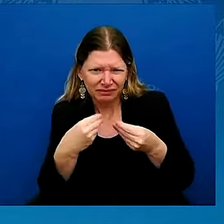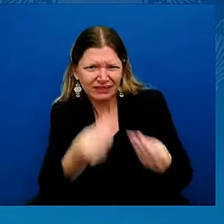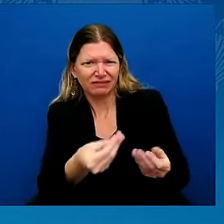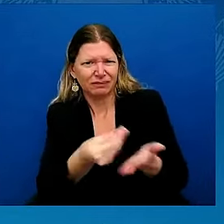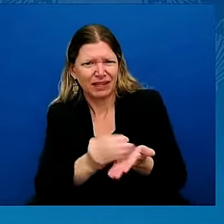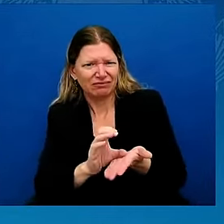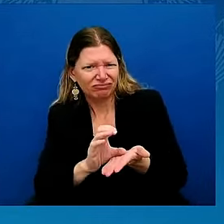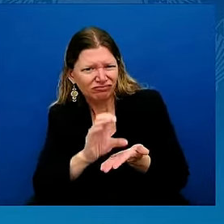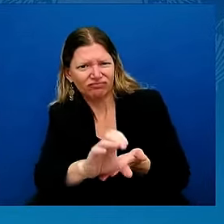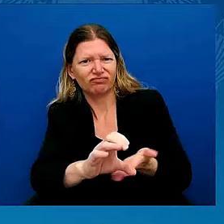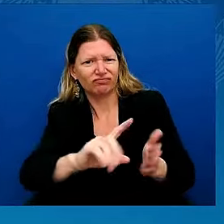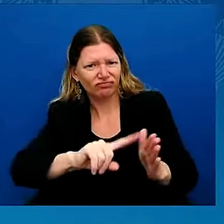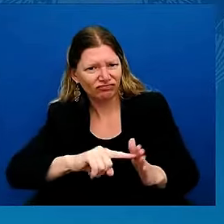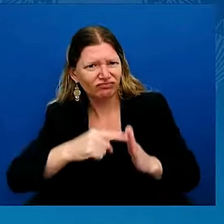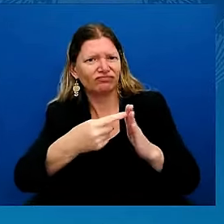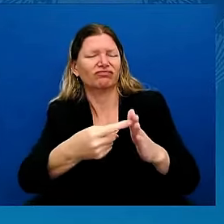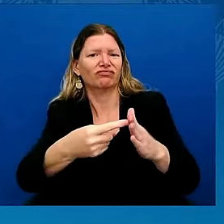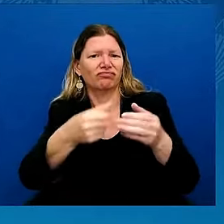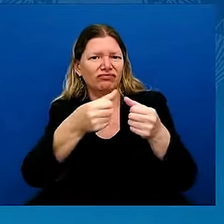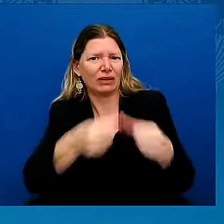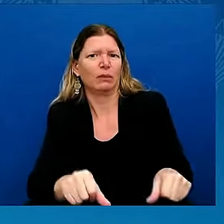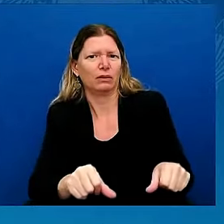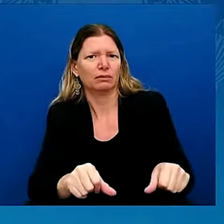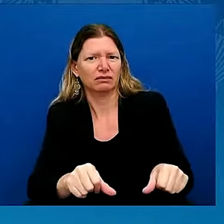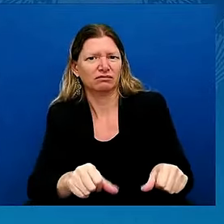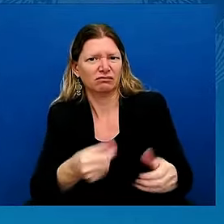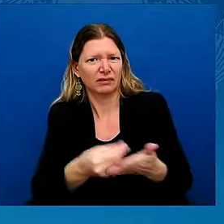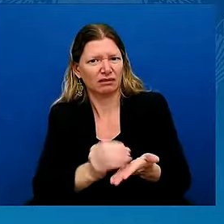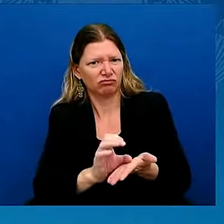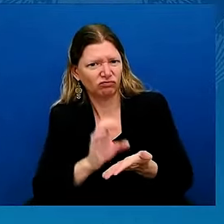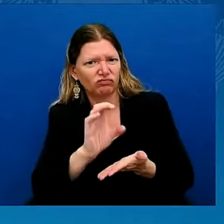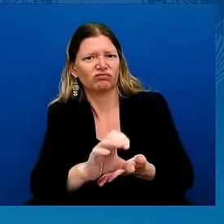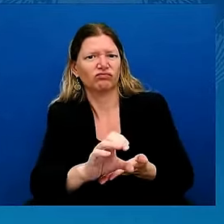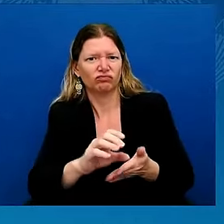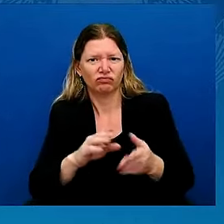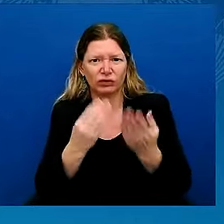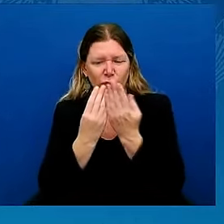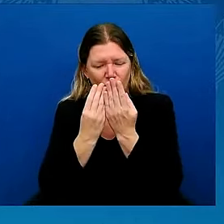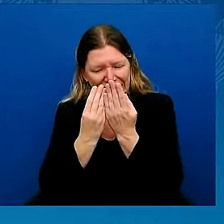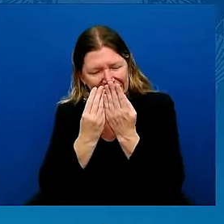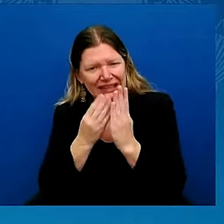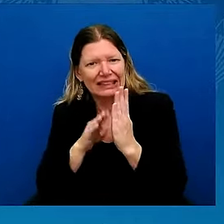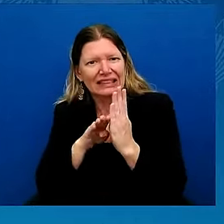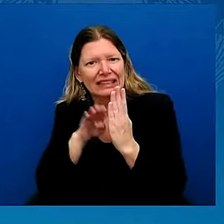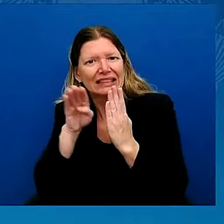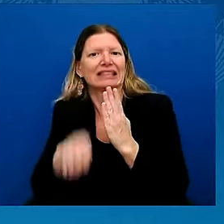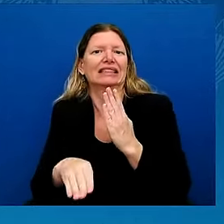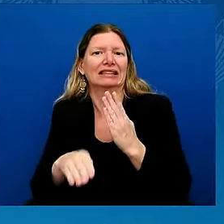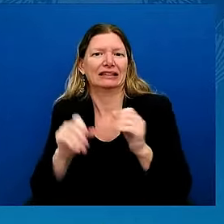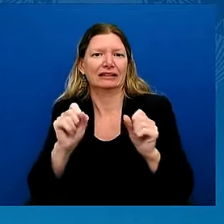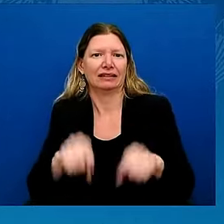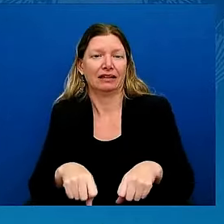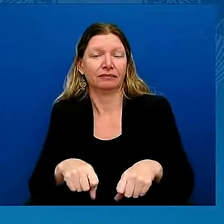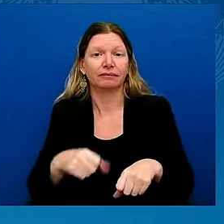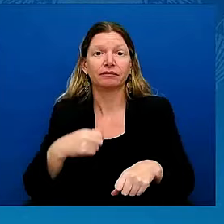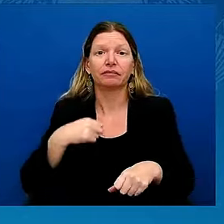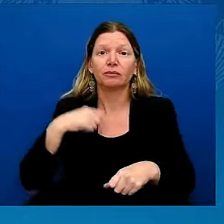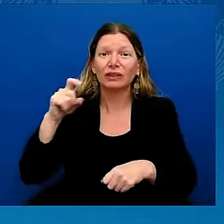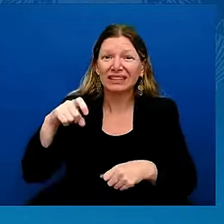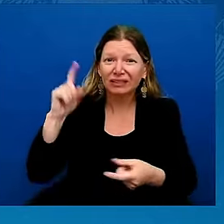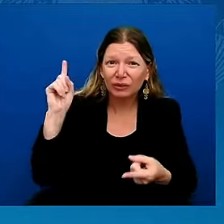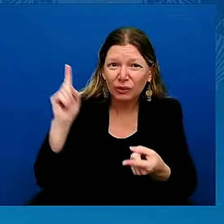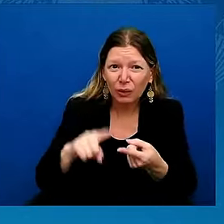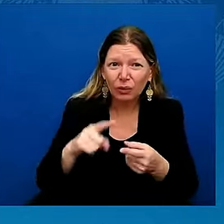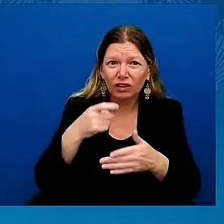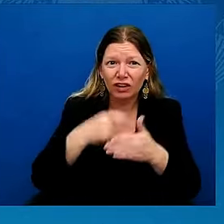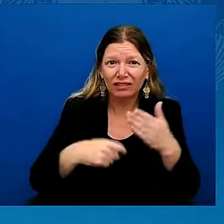We need to lower the cost of healthcare and continue to take on big pharma and cap the cost of prescription medications.